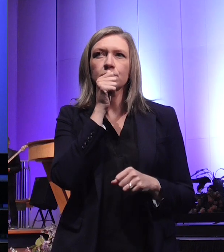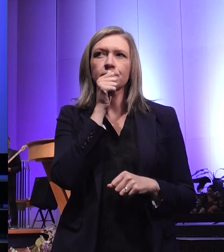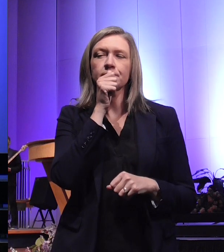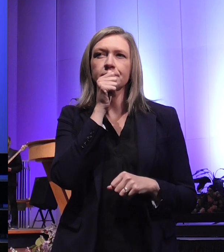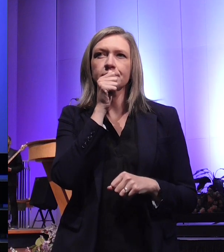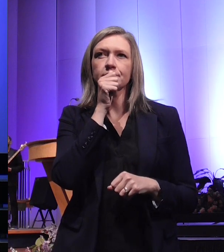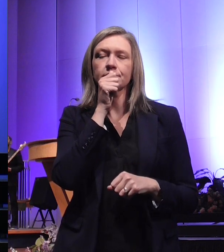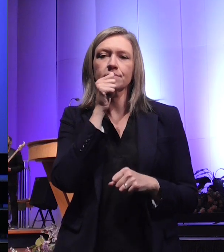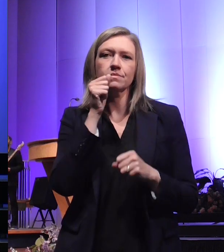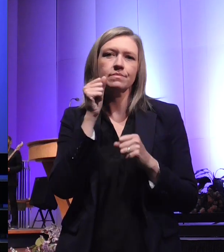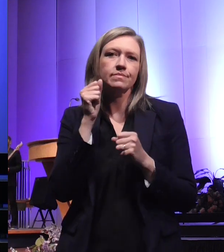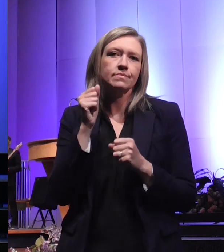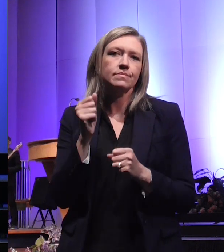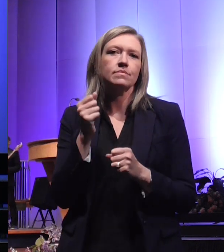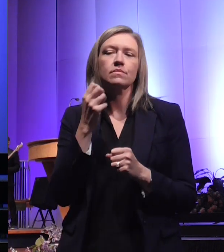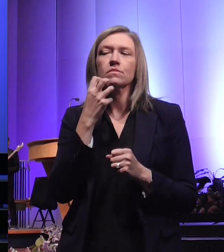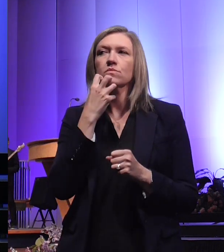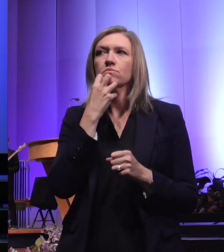so